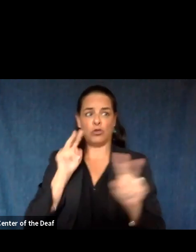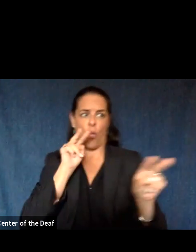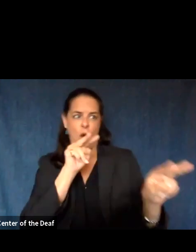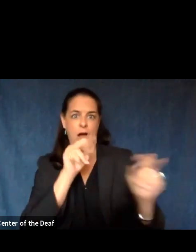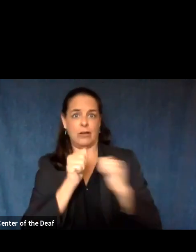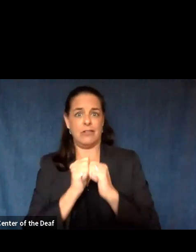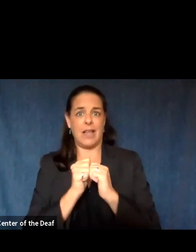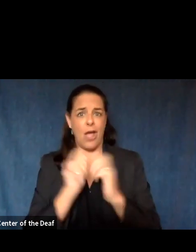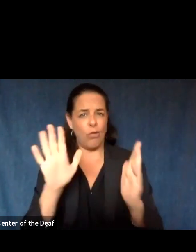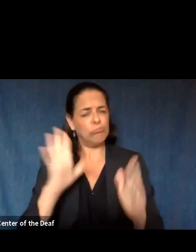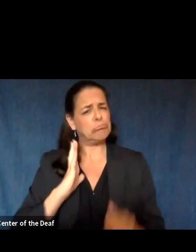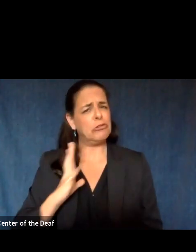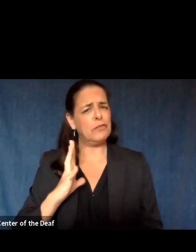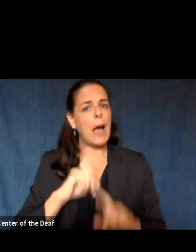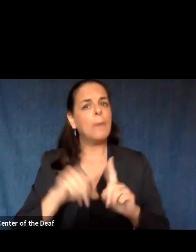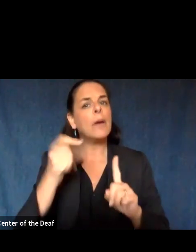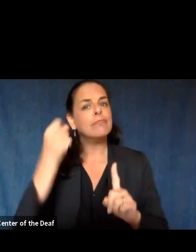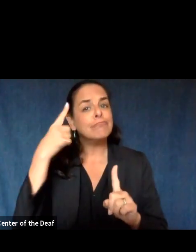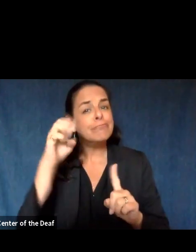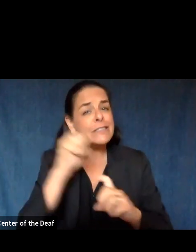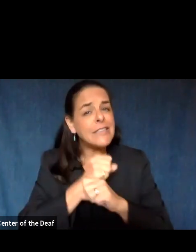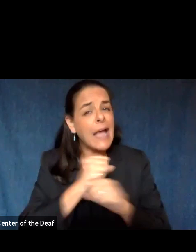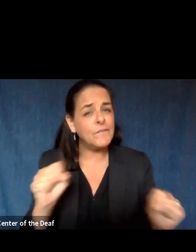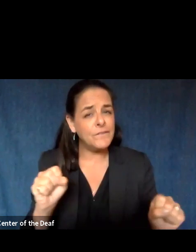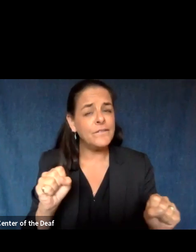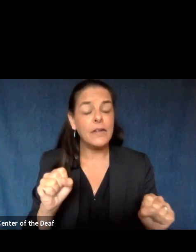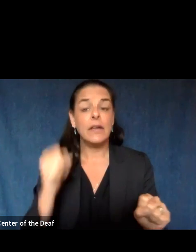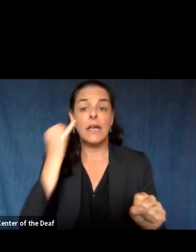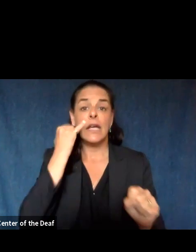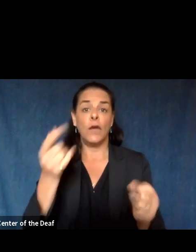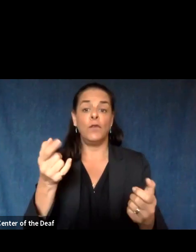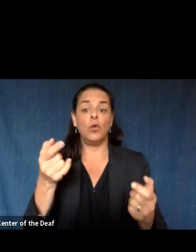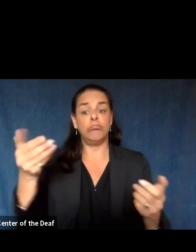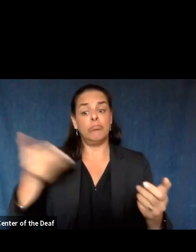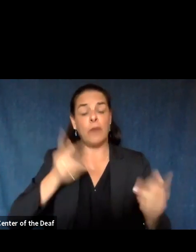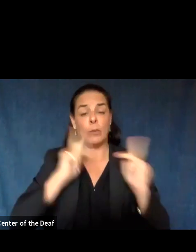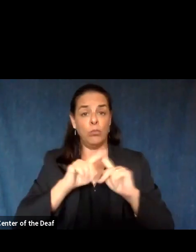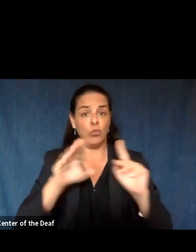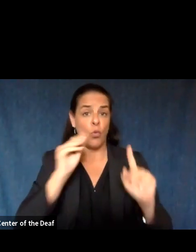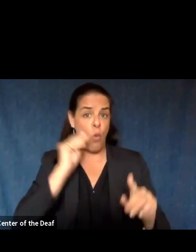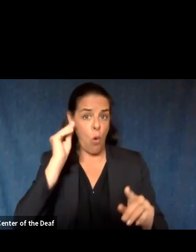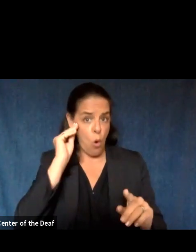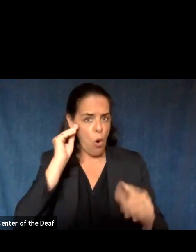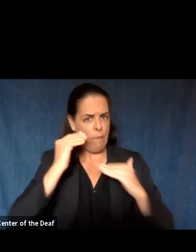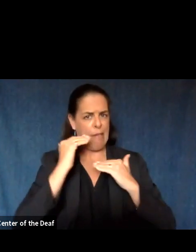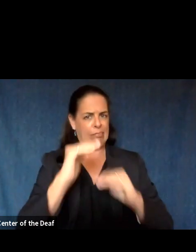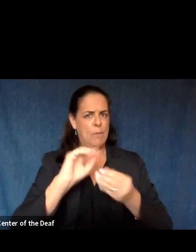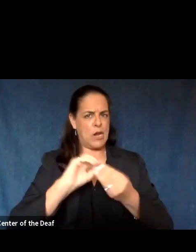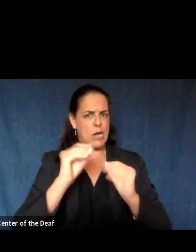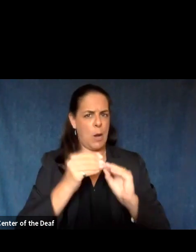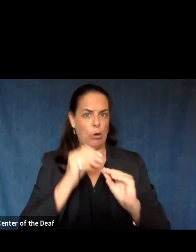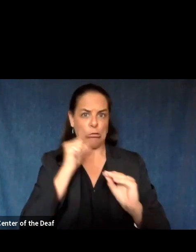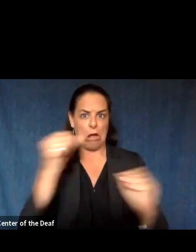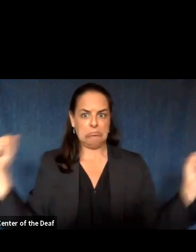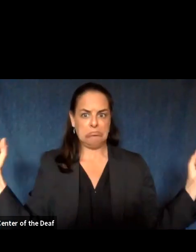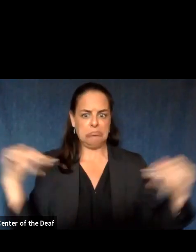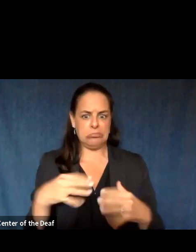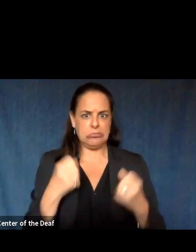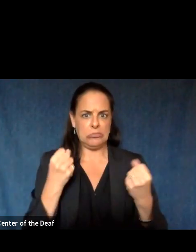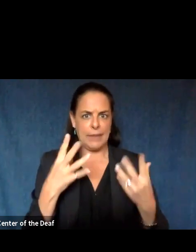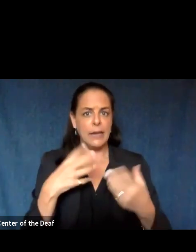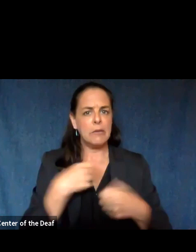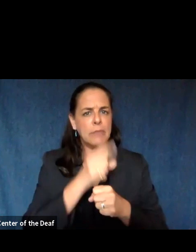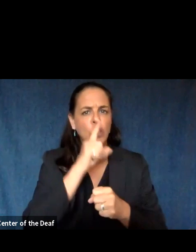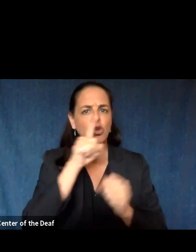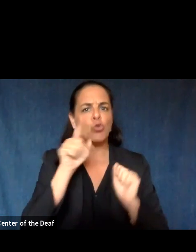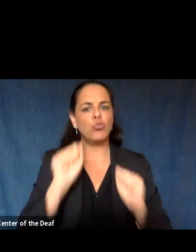way. If you are having people over to your house, limit the number of people you invite to ensure that you can properly physically distance between the